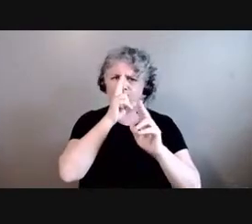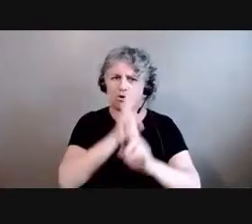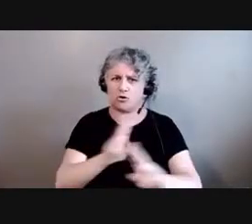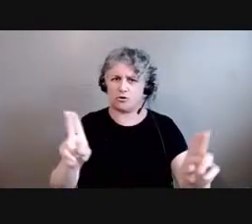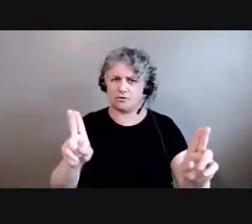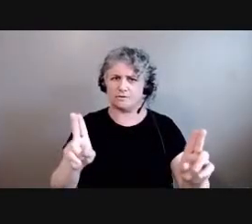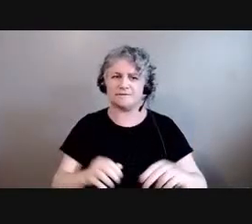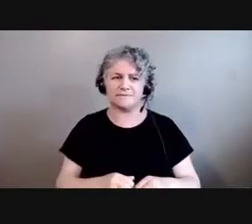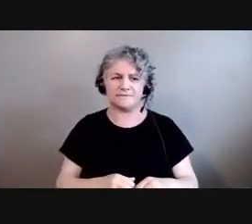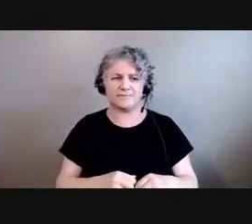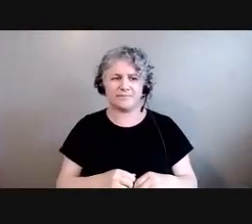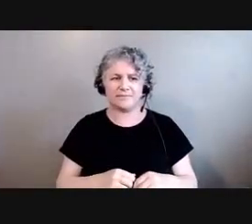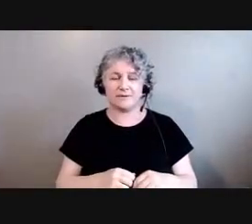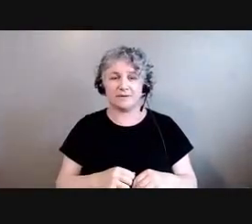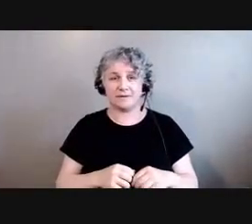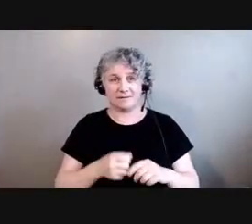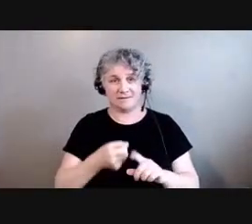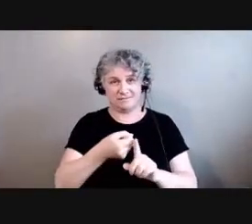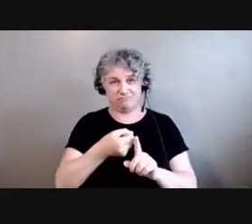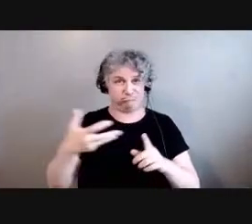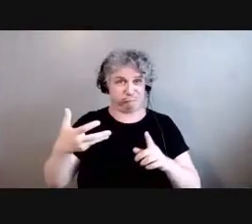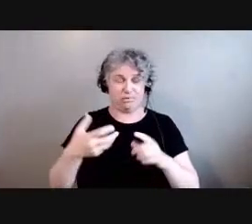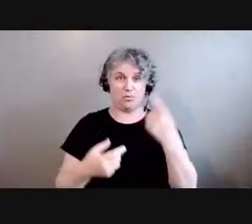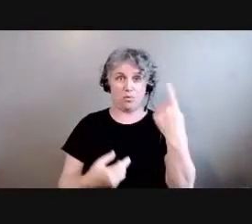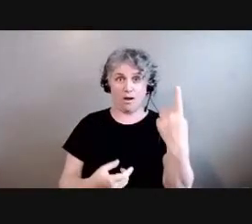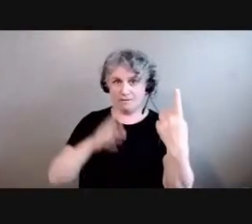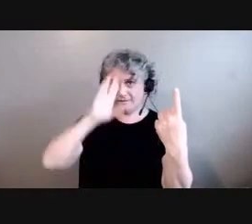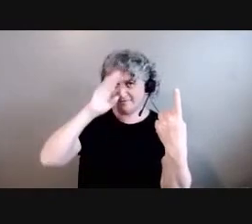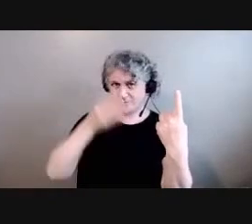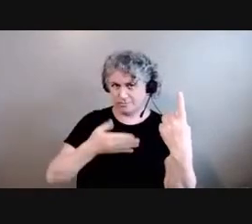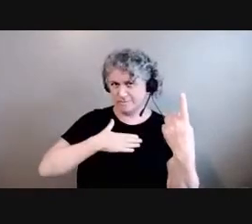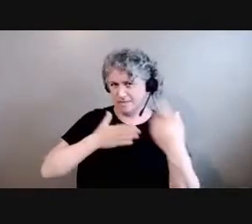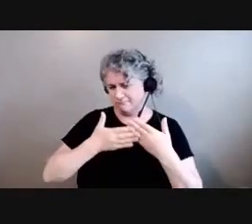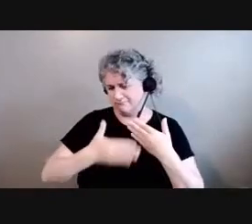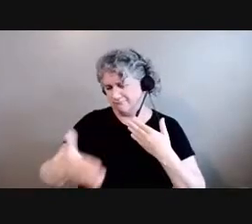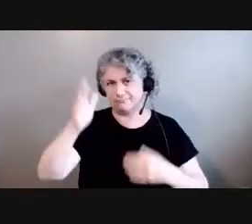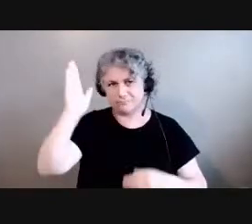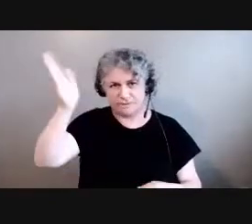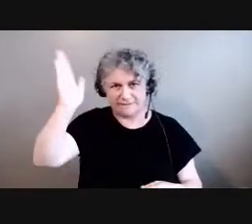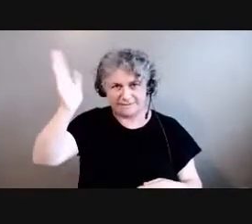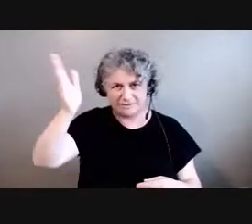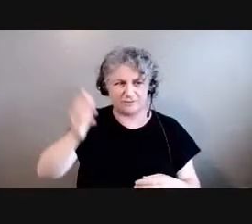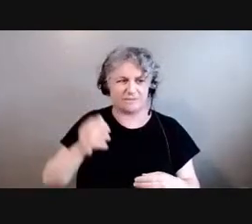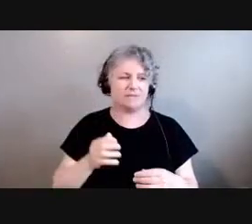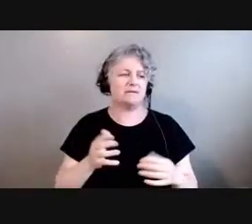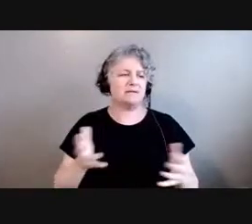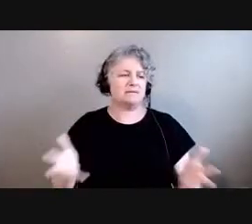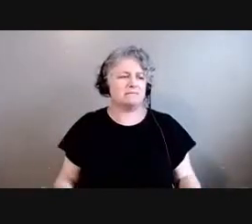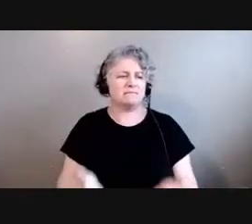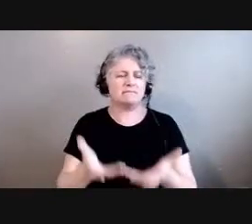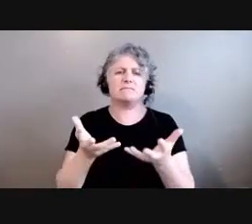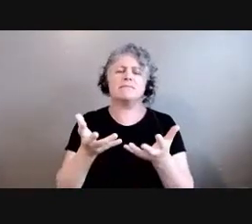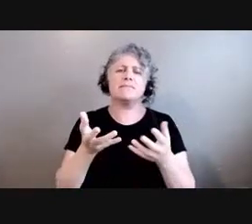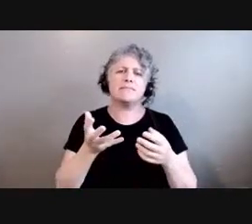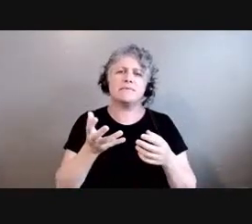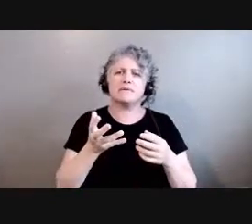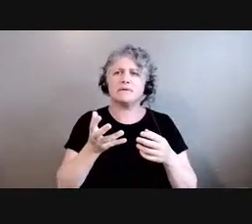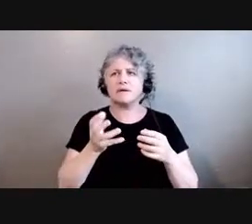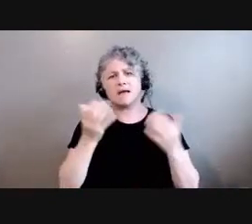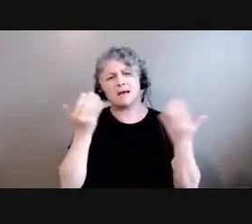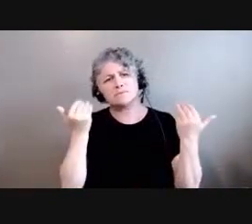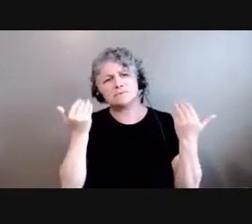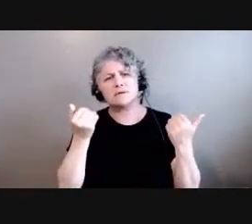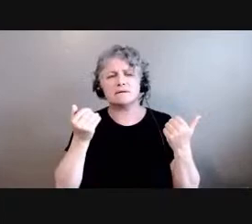Goal 1 is the goal that I would like to focus on in my presentation today. Promote outdoor recreation opportunities